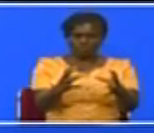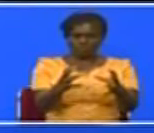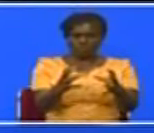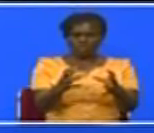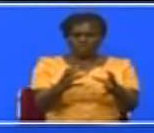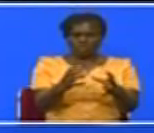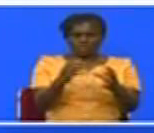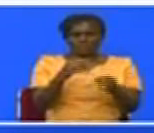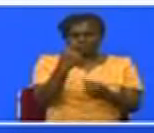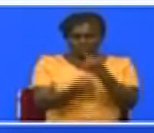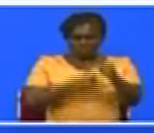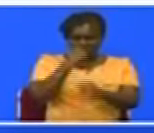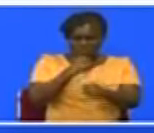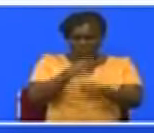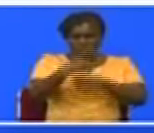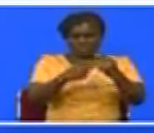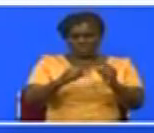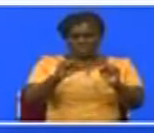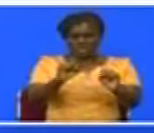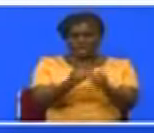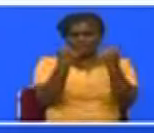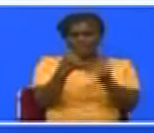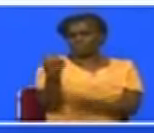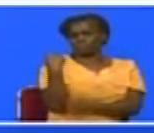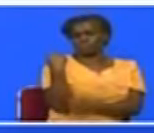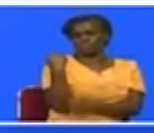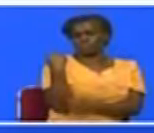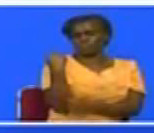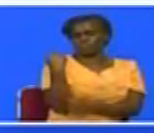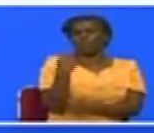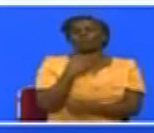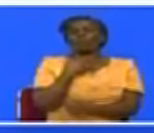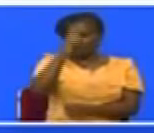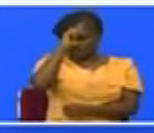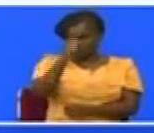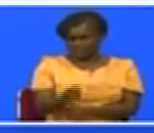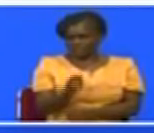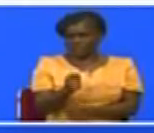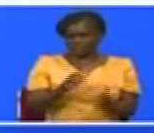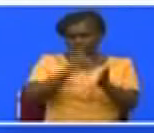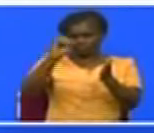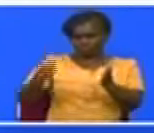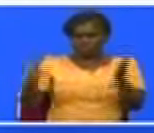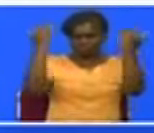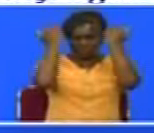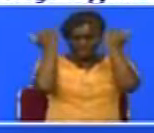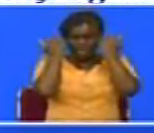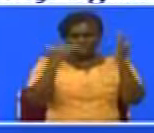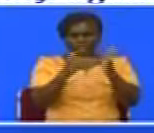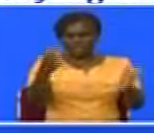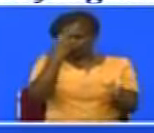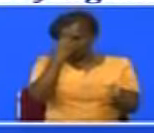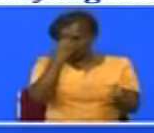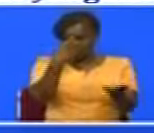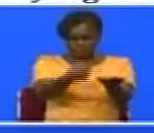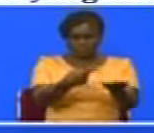burning the midnight oil. The latest effort, this request for judgment of acquittal of the deputy president. The